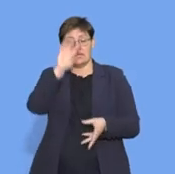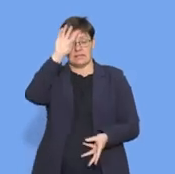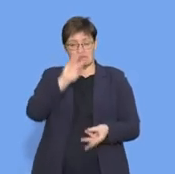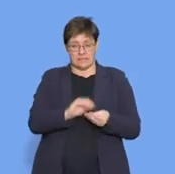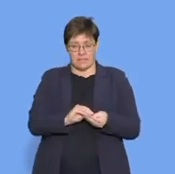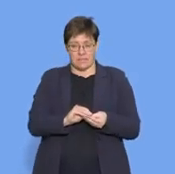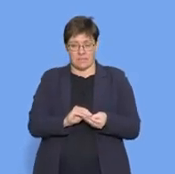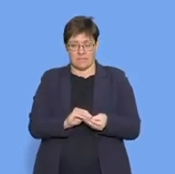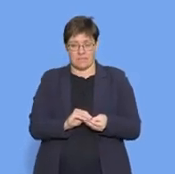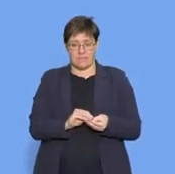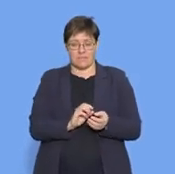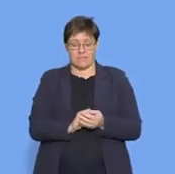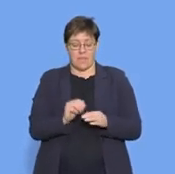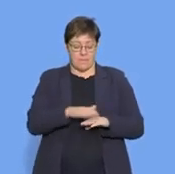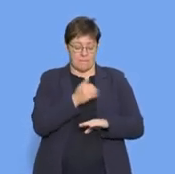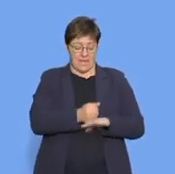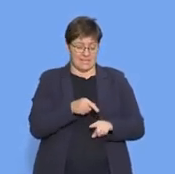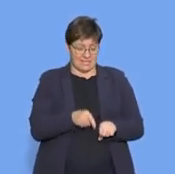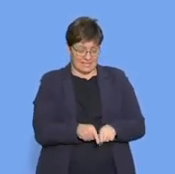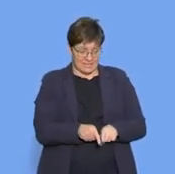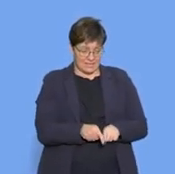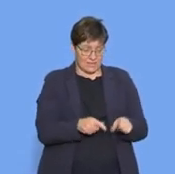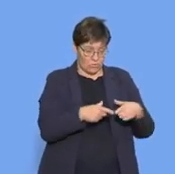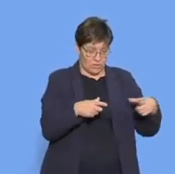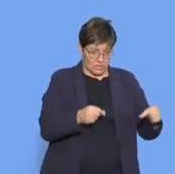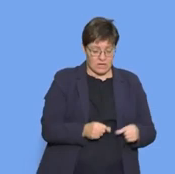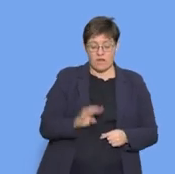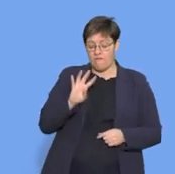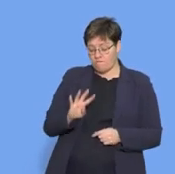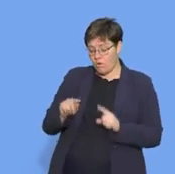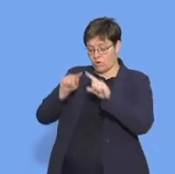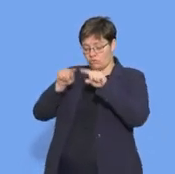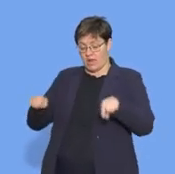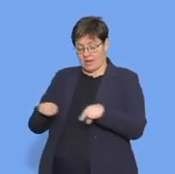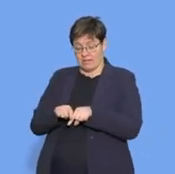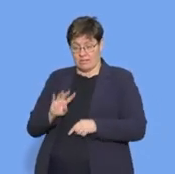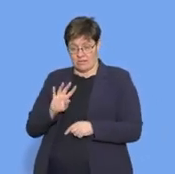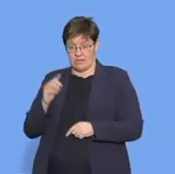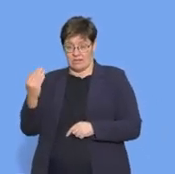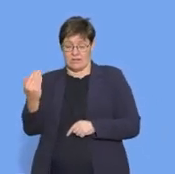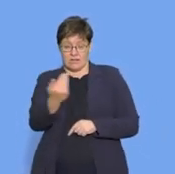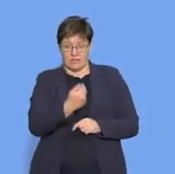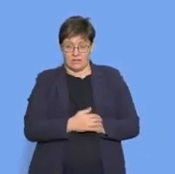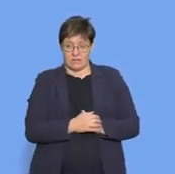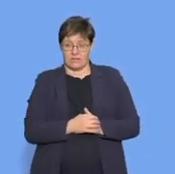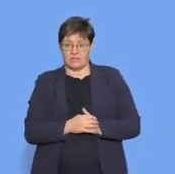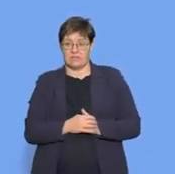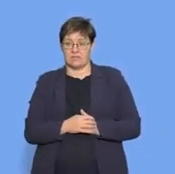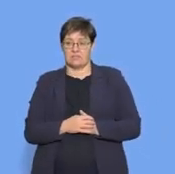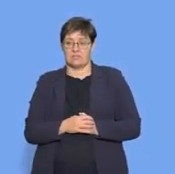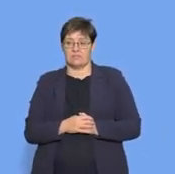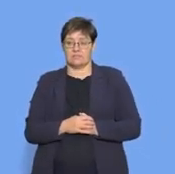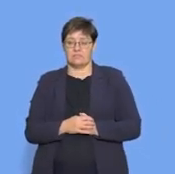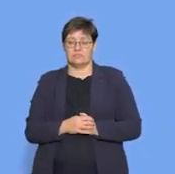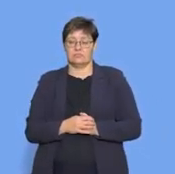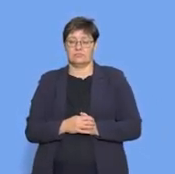the sum of the area of the base and the 4 triangles. So the first part will be